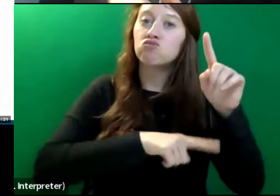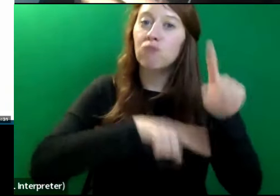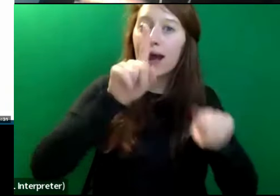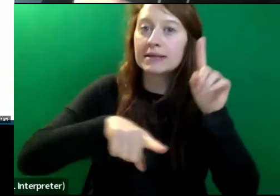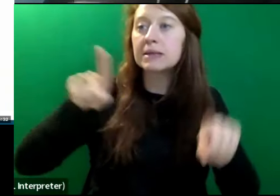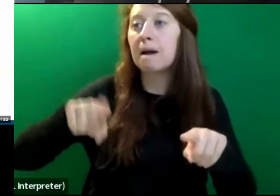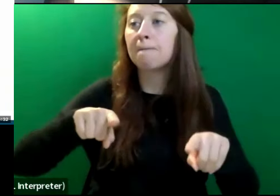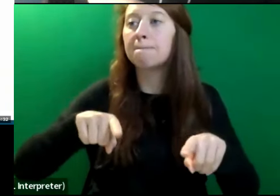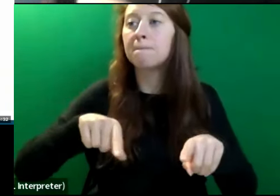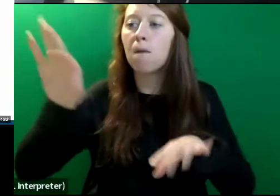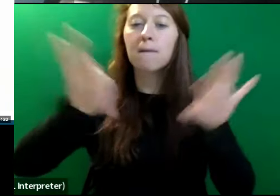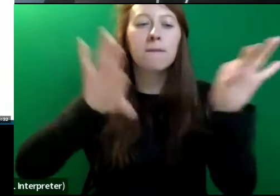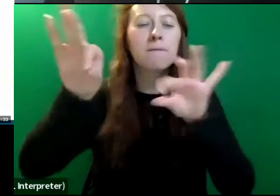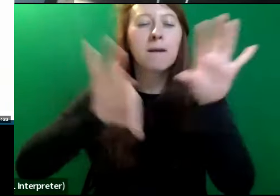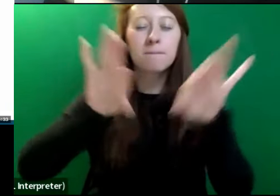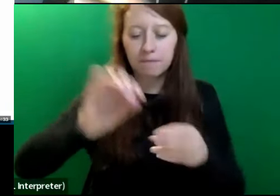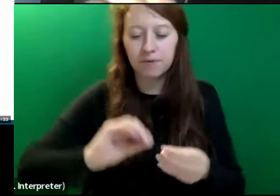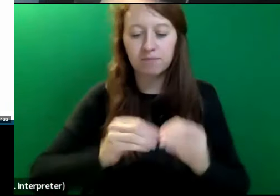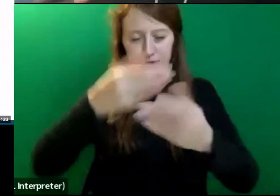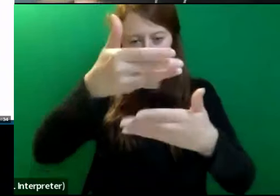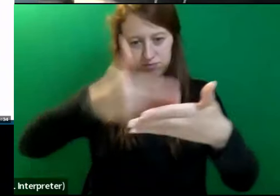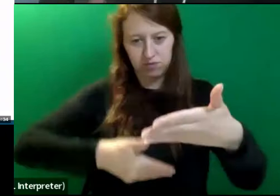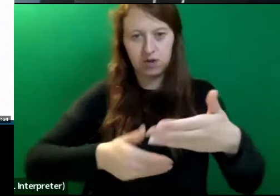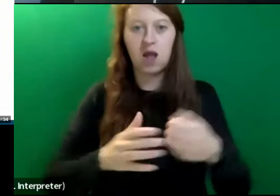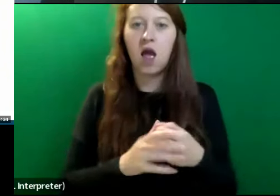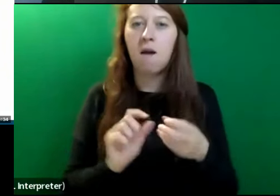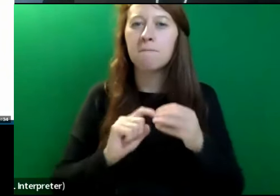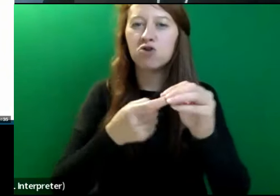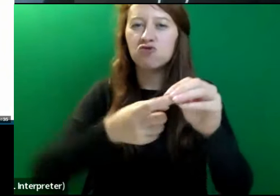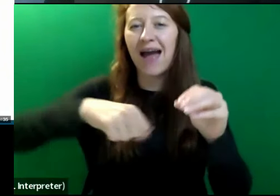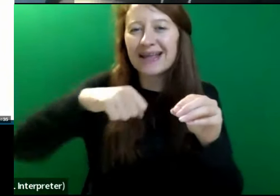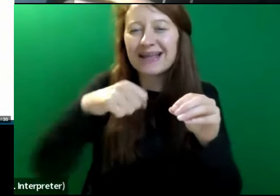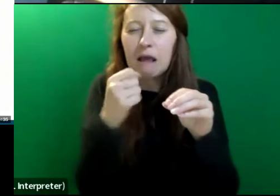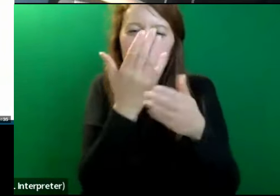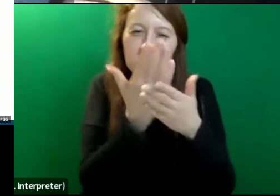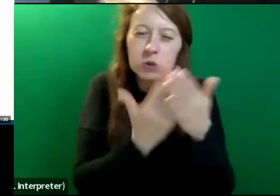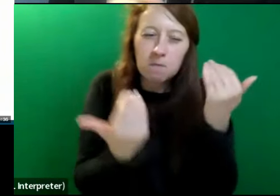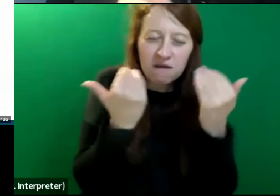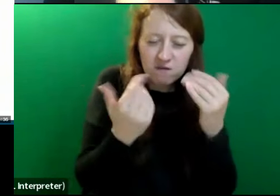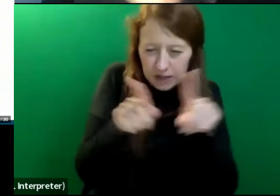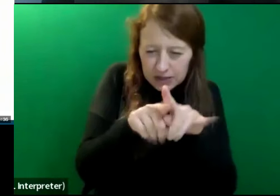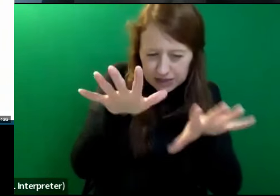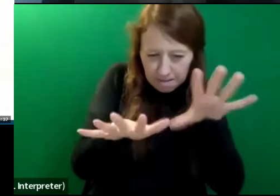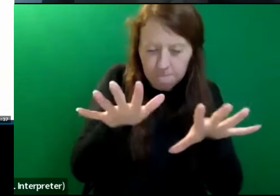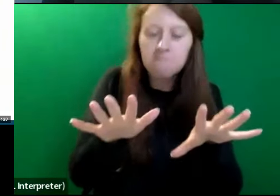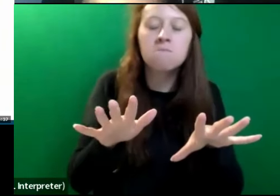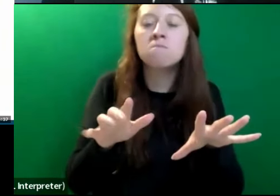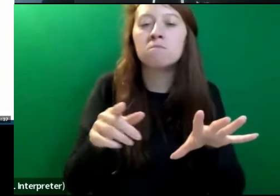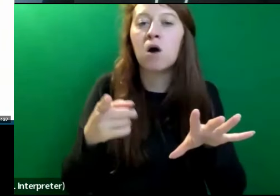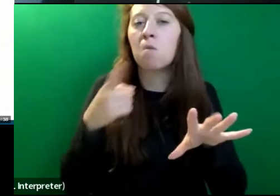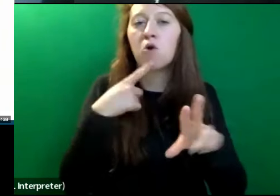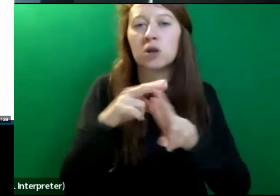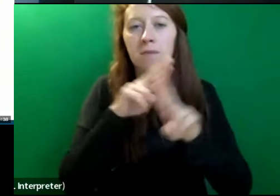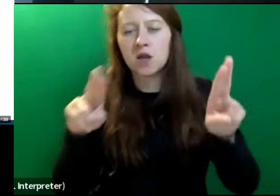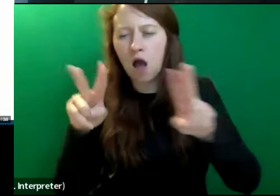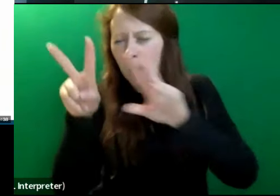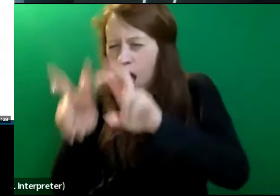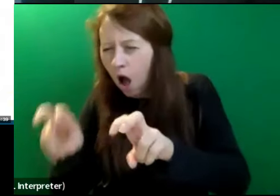I tried to keep the demographic balance, but I didn't actually look at the contents of the videos when I was selecting the